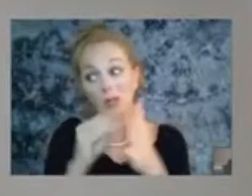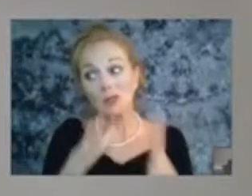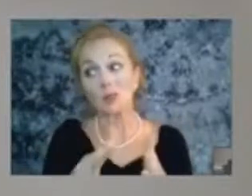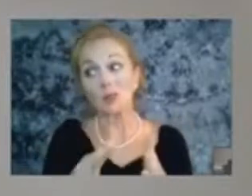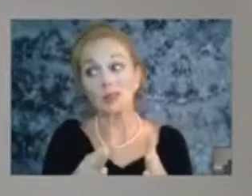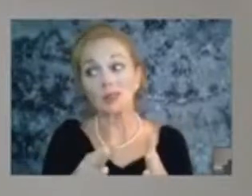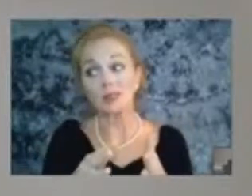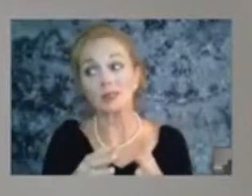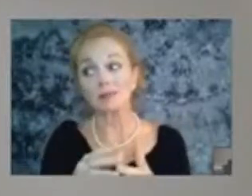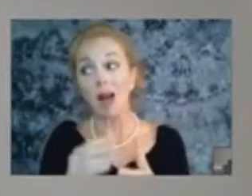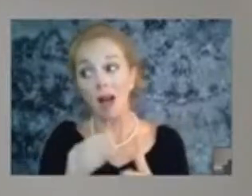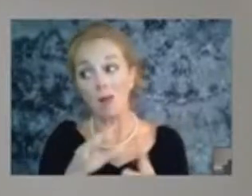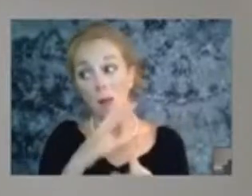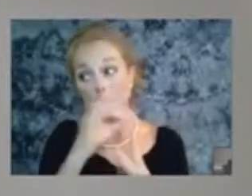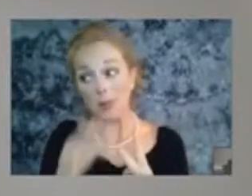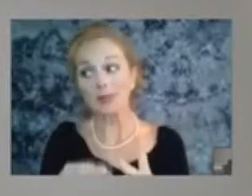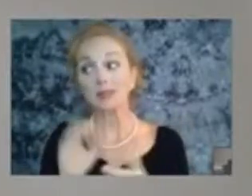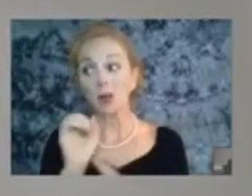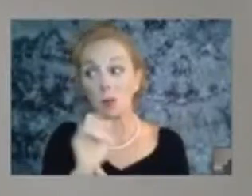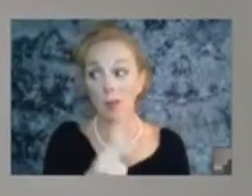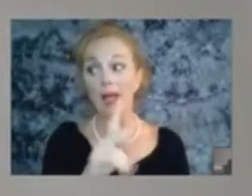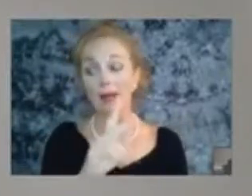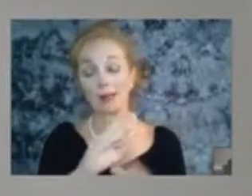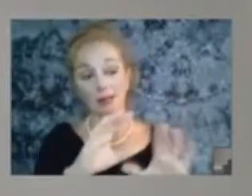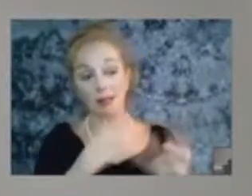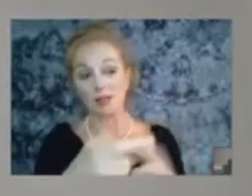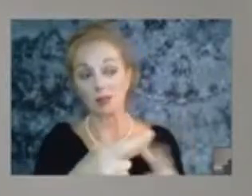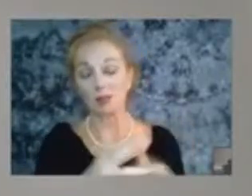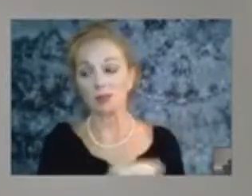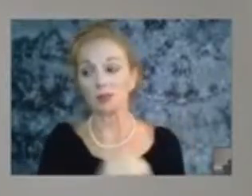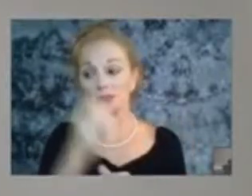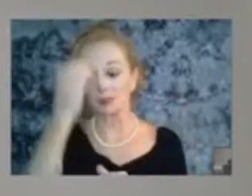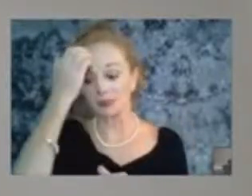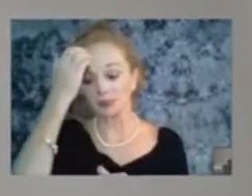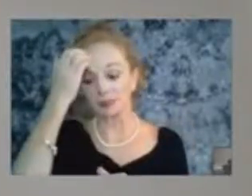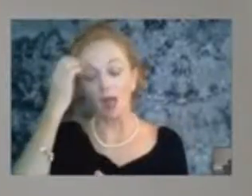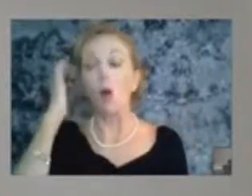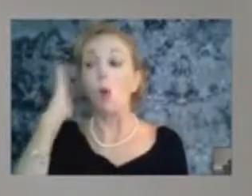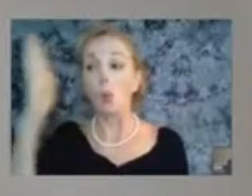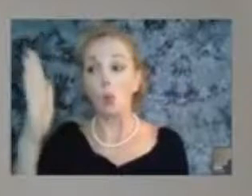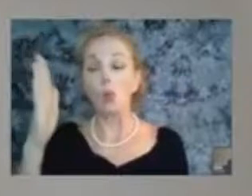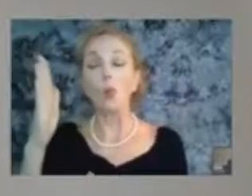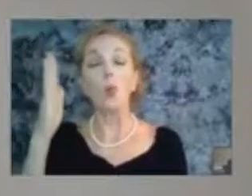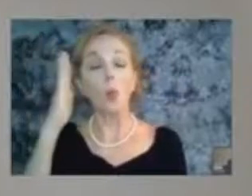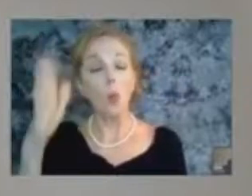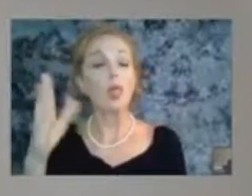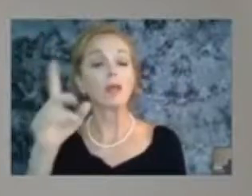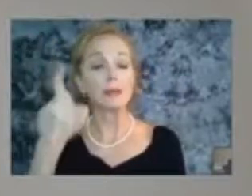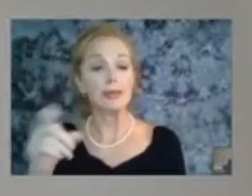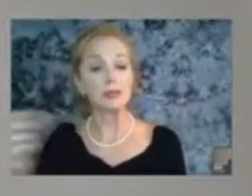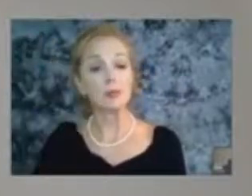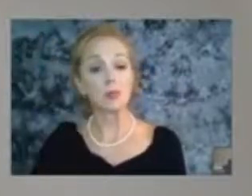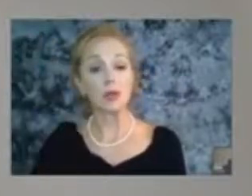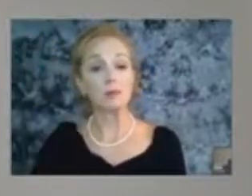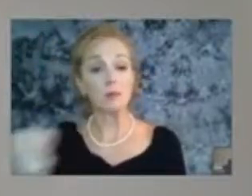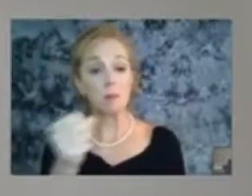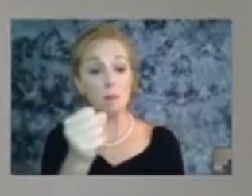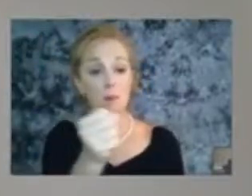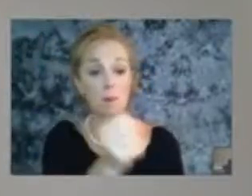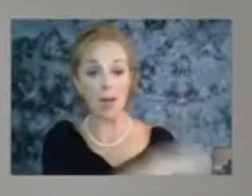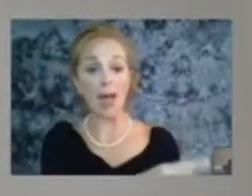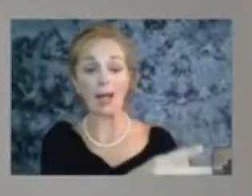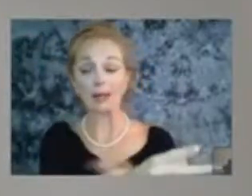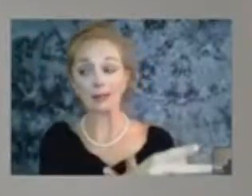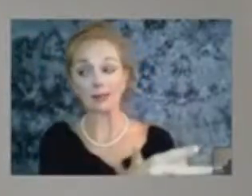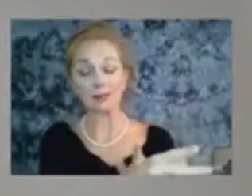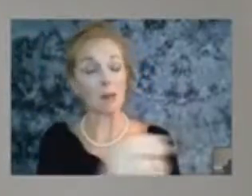still going to have to bring back great numbers of our staff in order to accommodate and serve those students who are coming into our school buildings. That's not